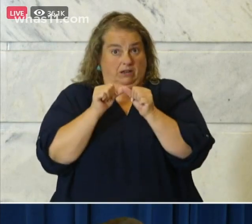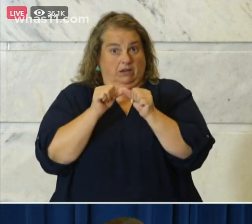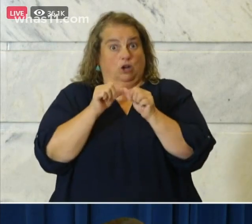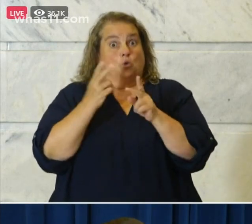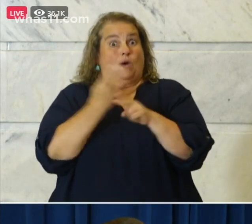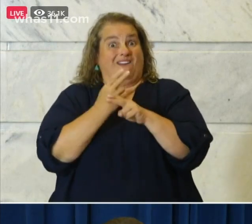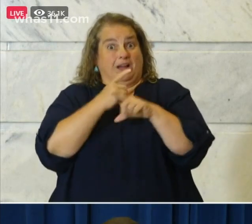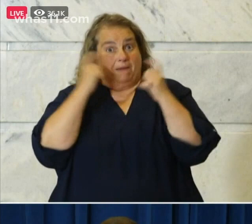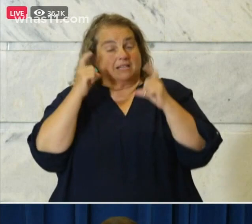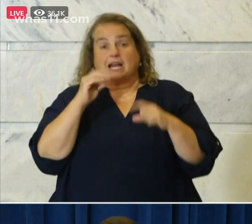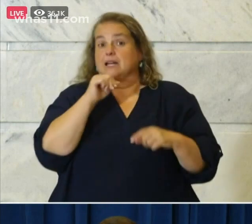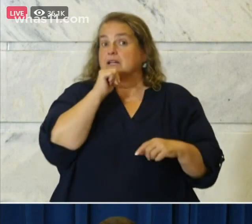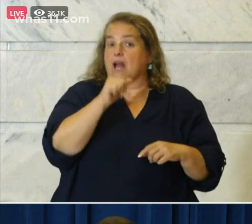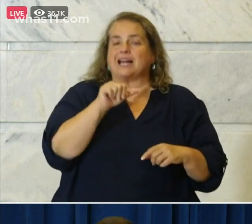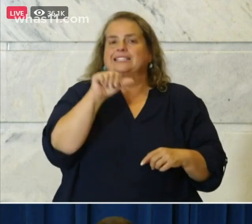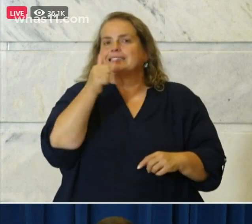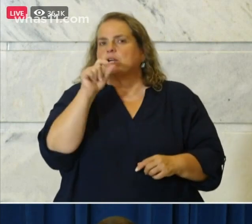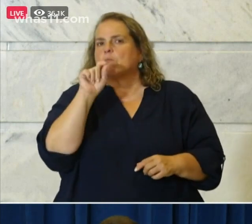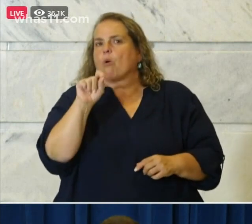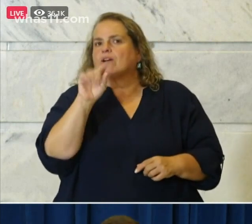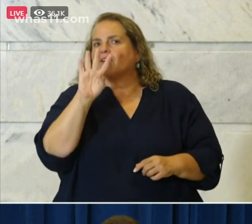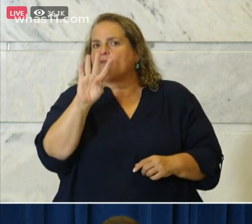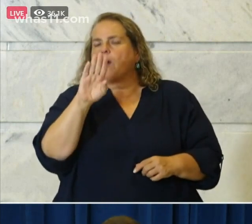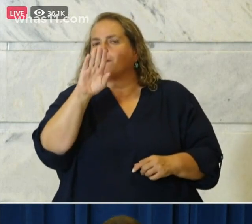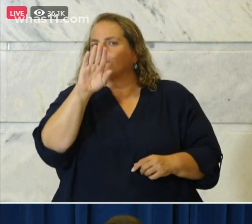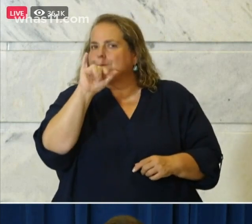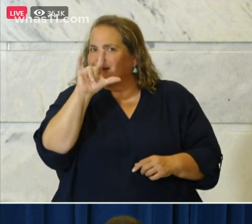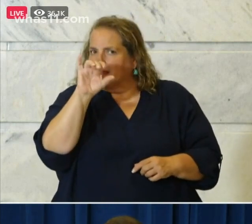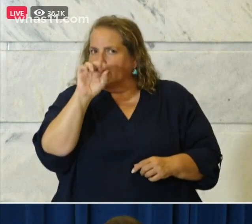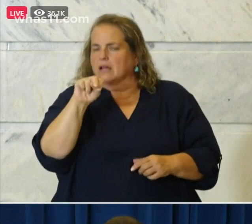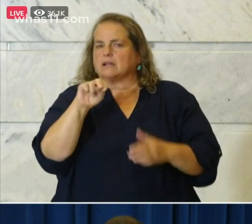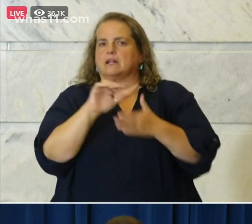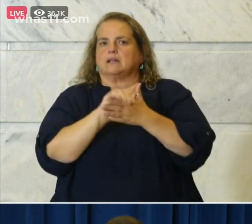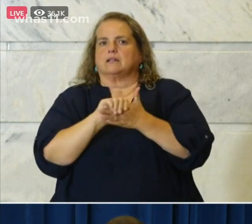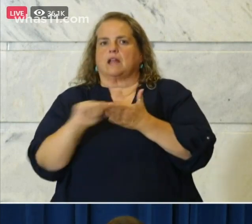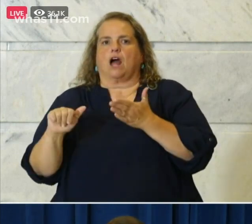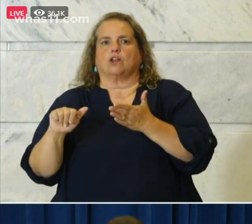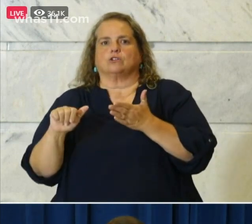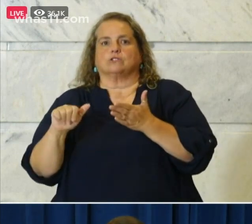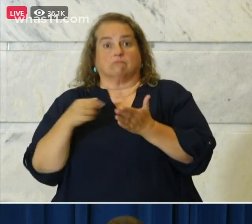don't, is $10.4 billion.